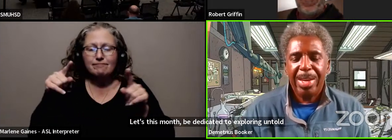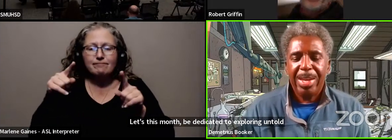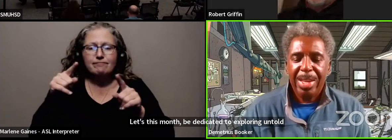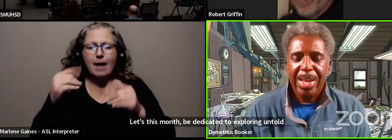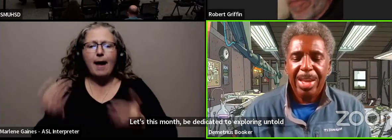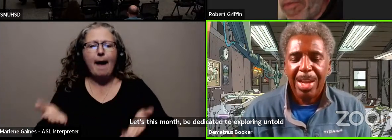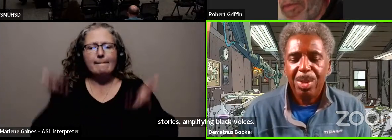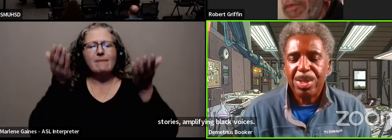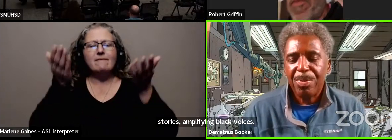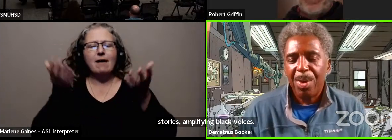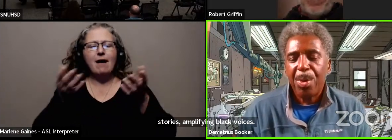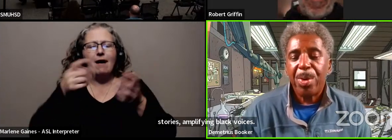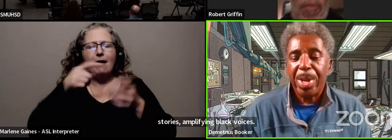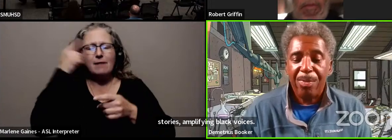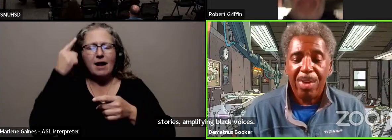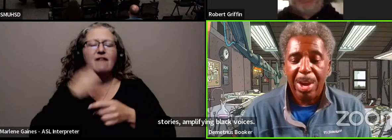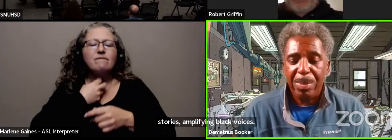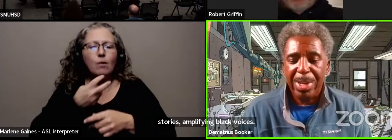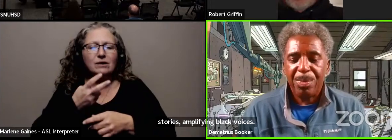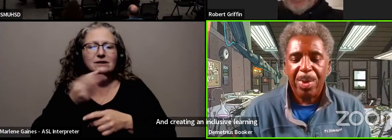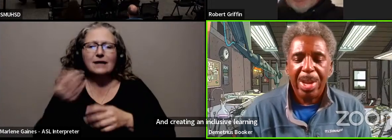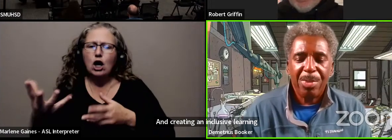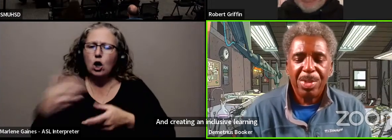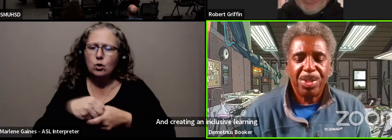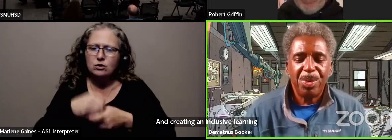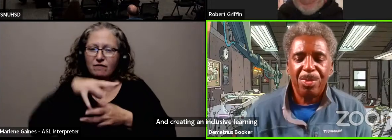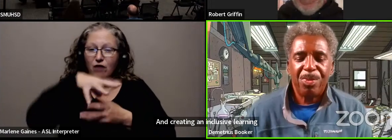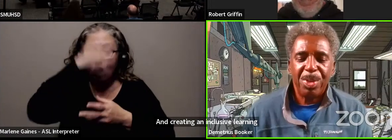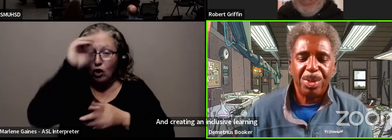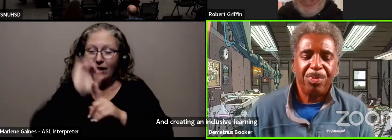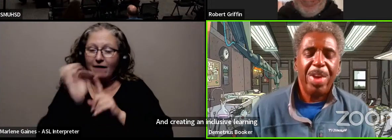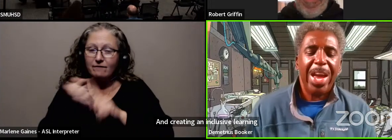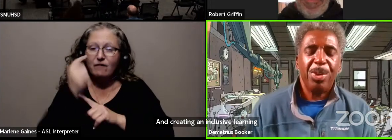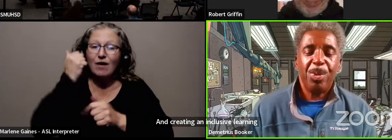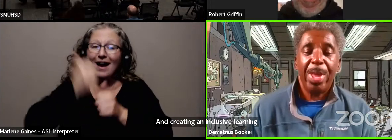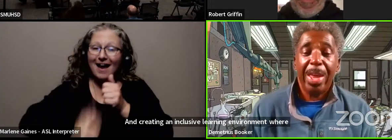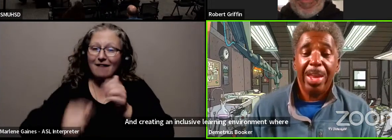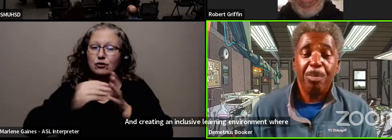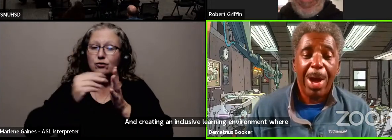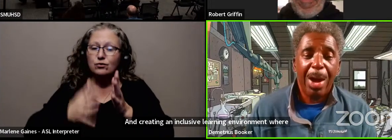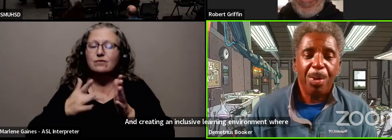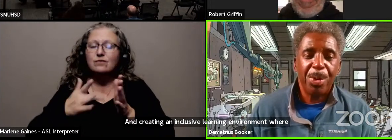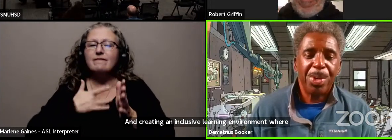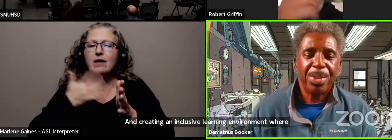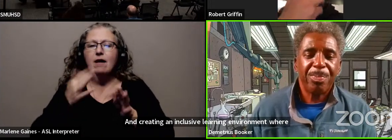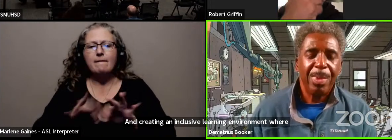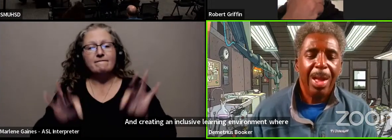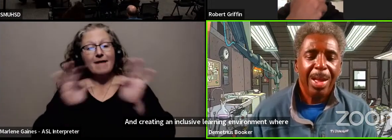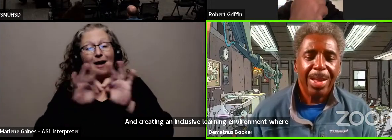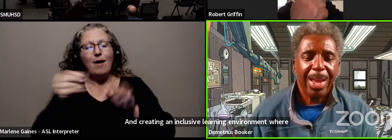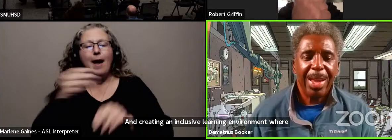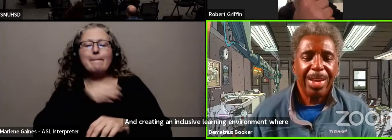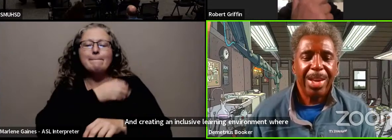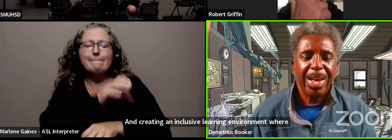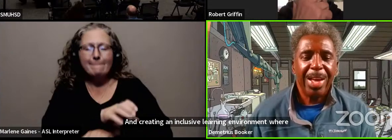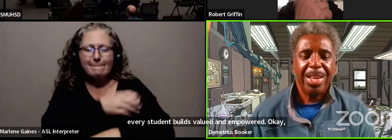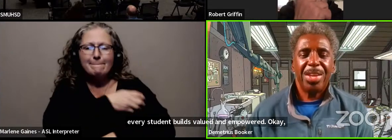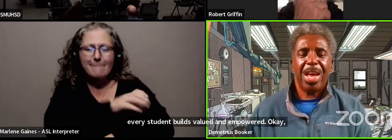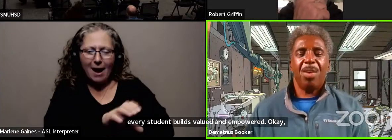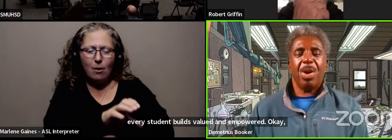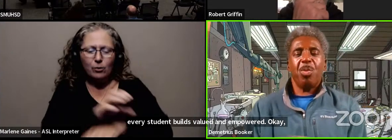creating an inclusive learning environment where every student feels valued and empowered. Okay,